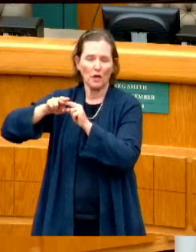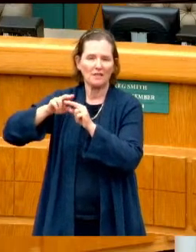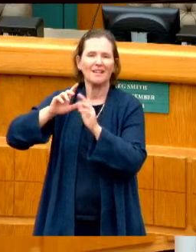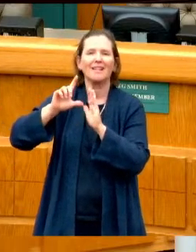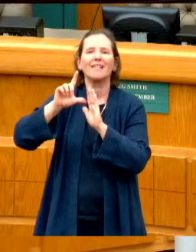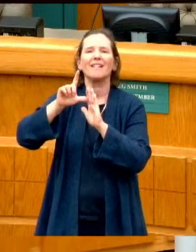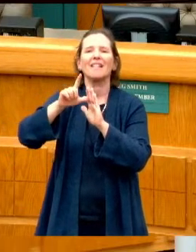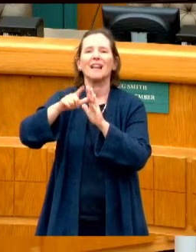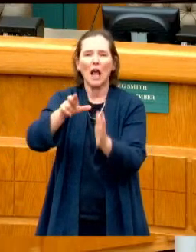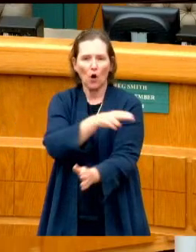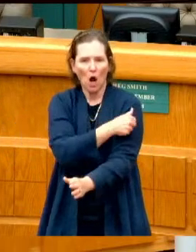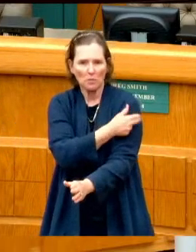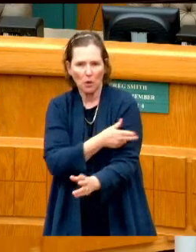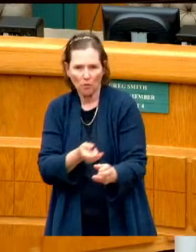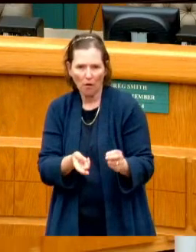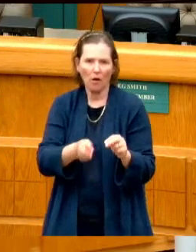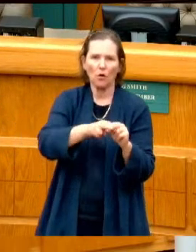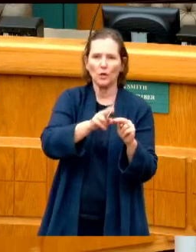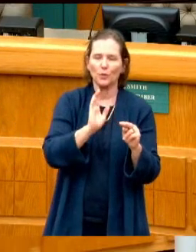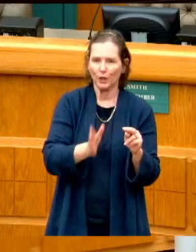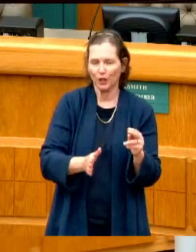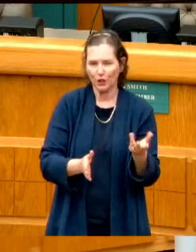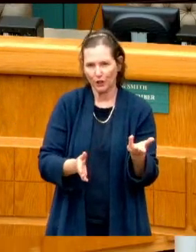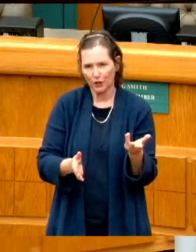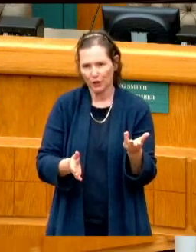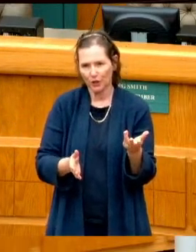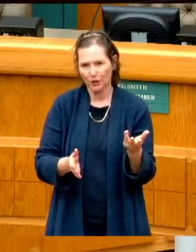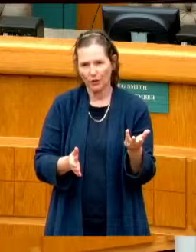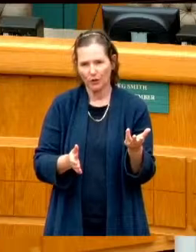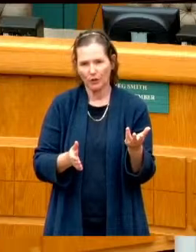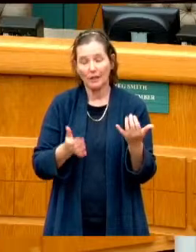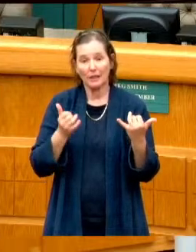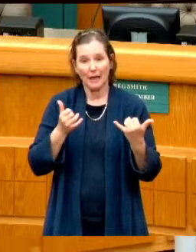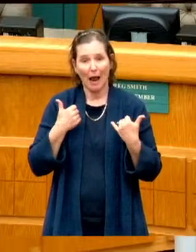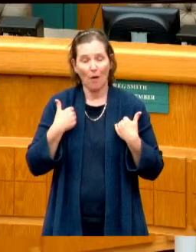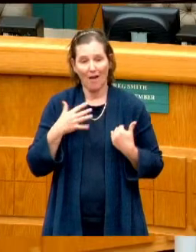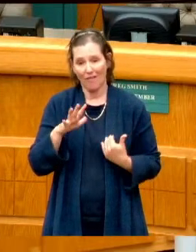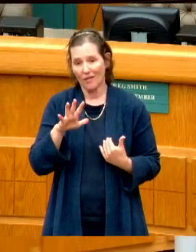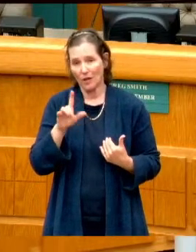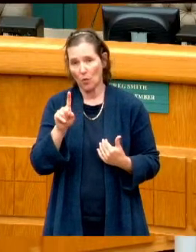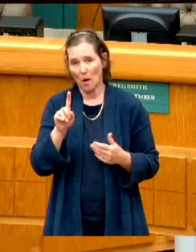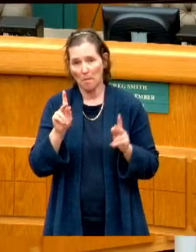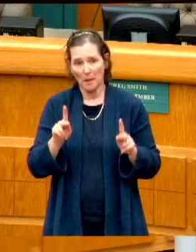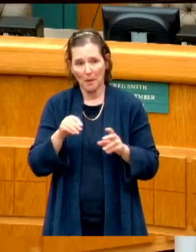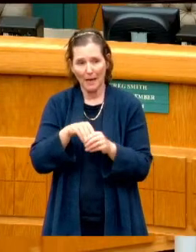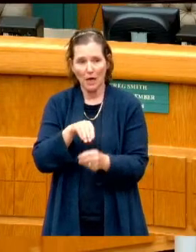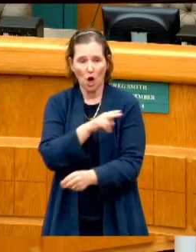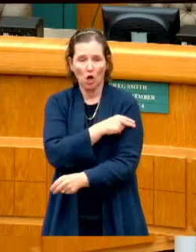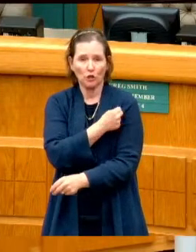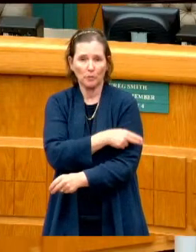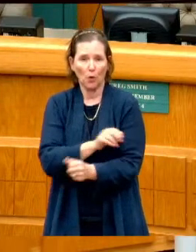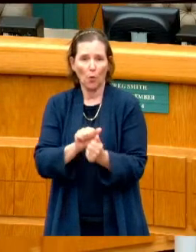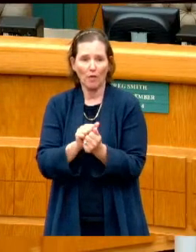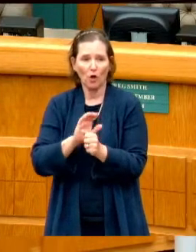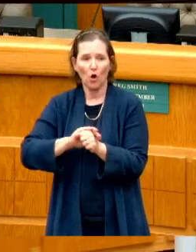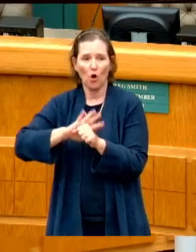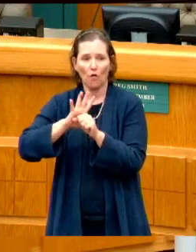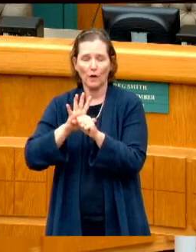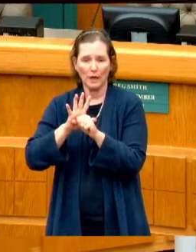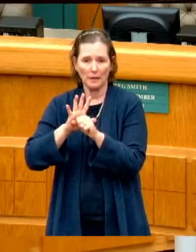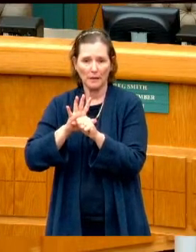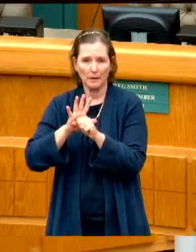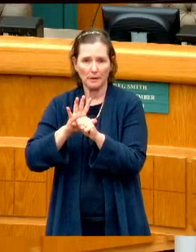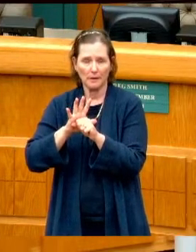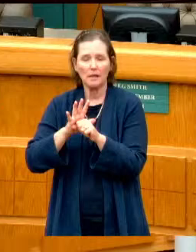So from 61 2 weeks ago to 51 people hospitalized with COVID-19 today. What I did